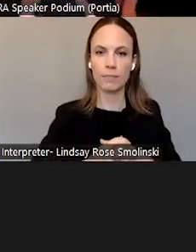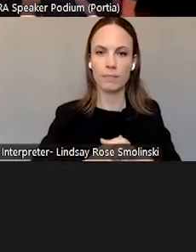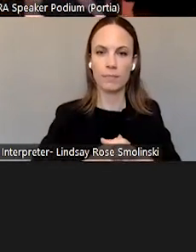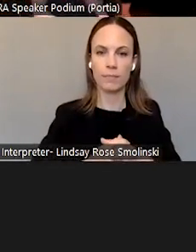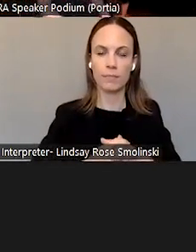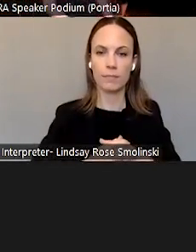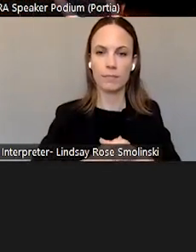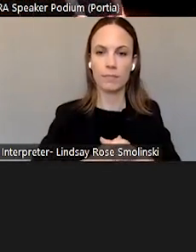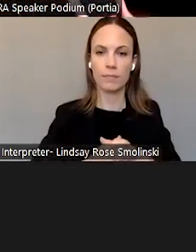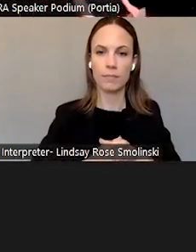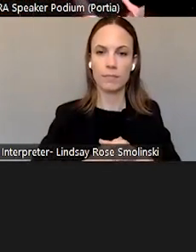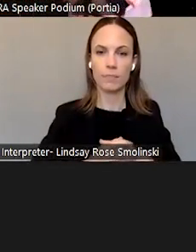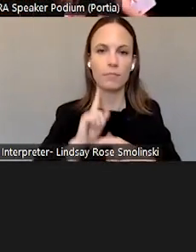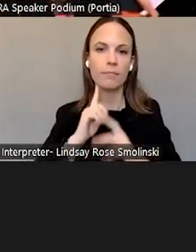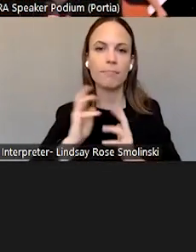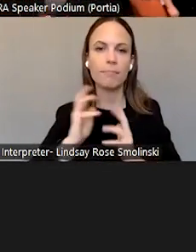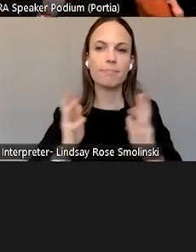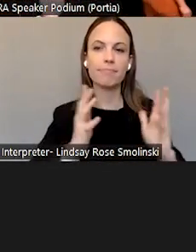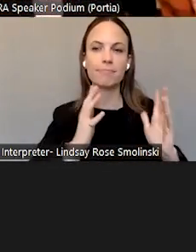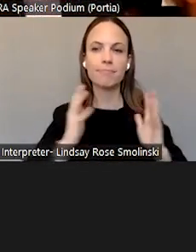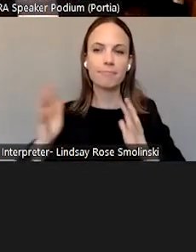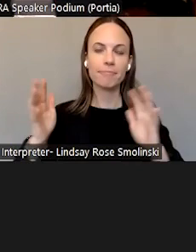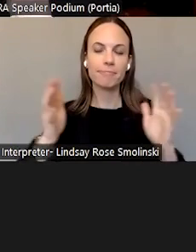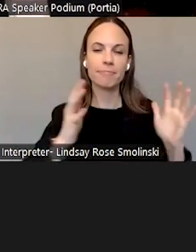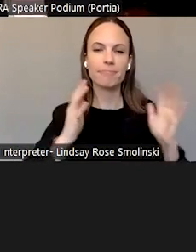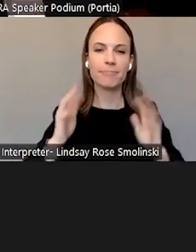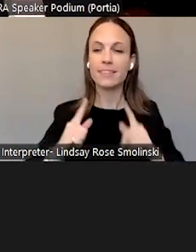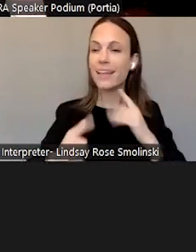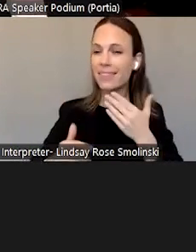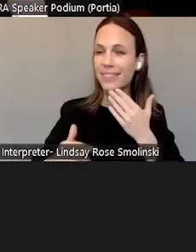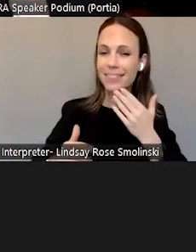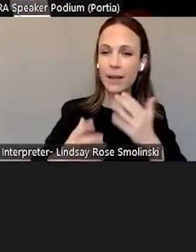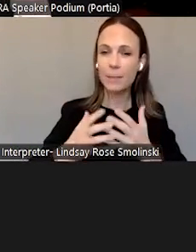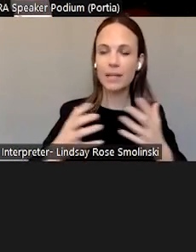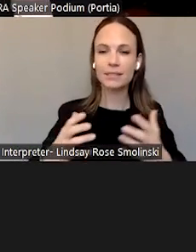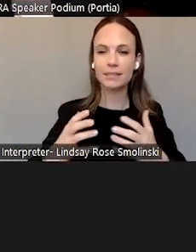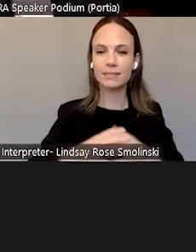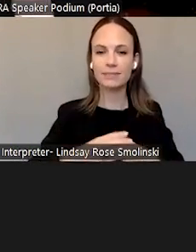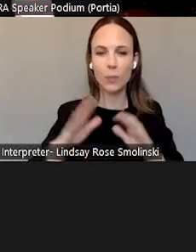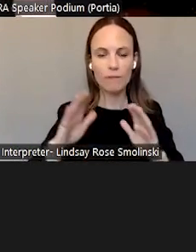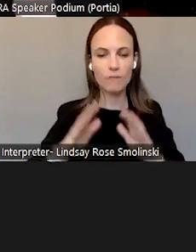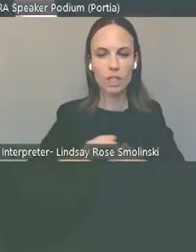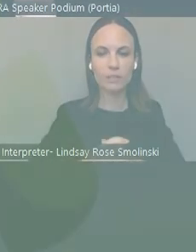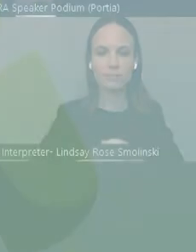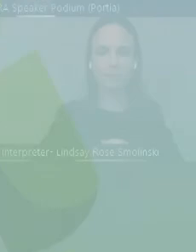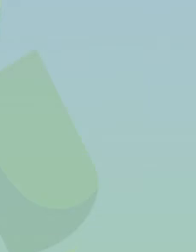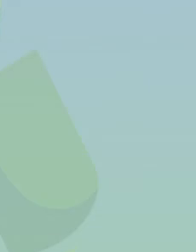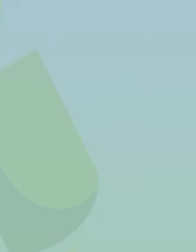Thank you very much, Caroline. Wonderful.